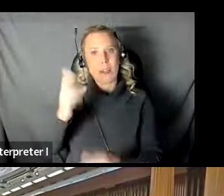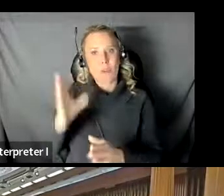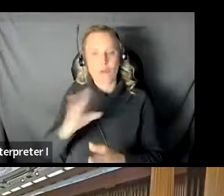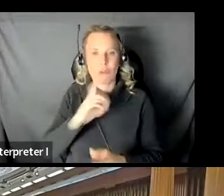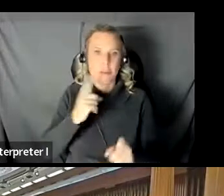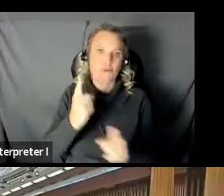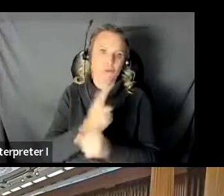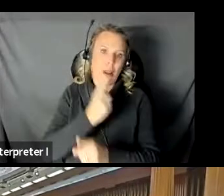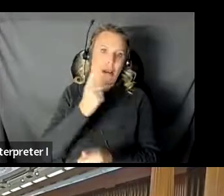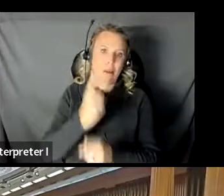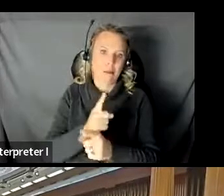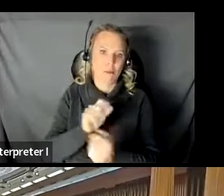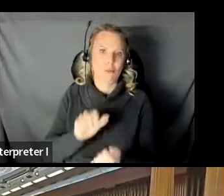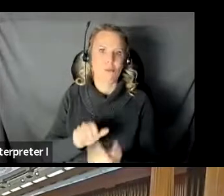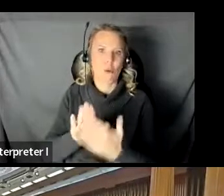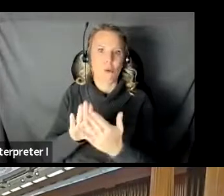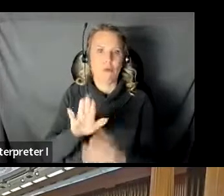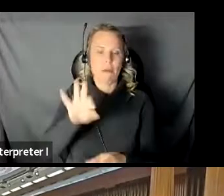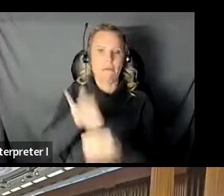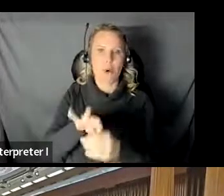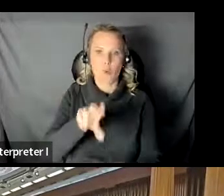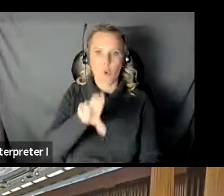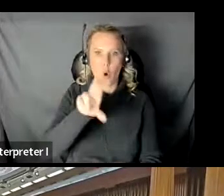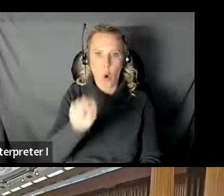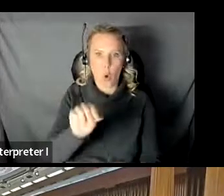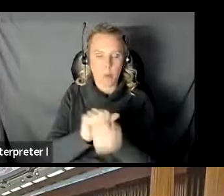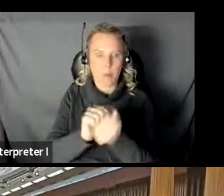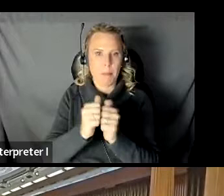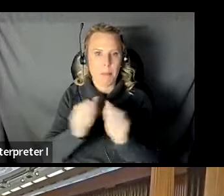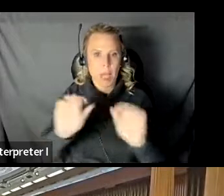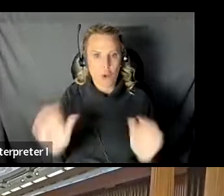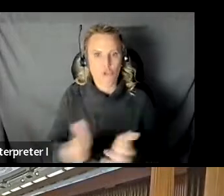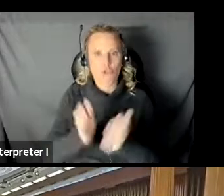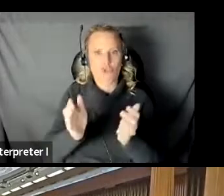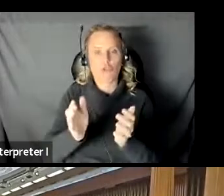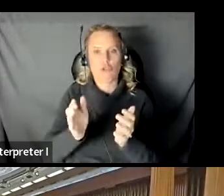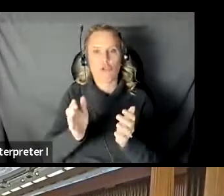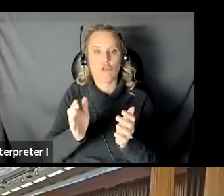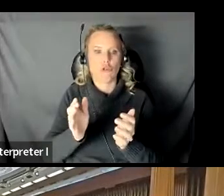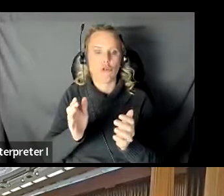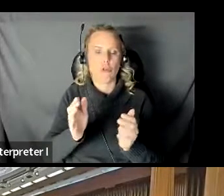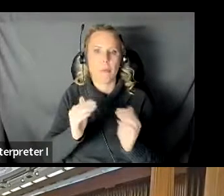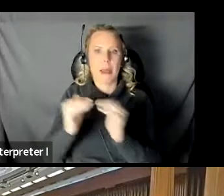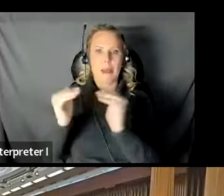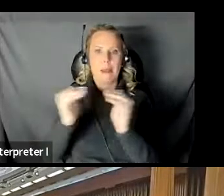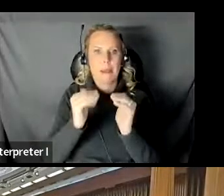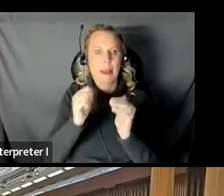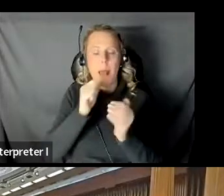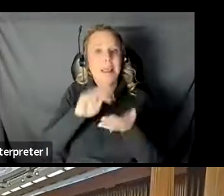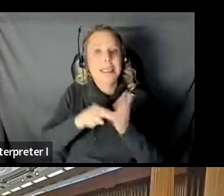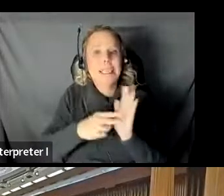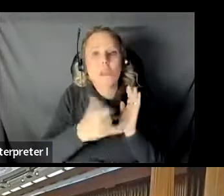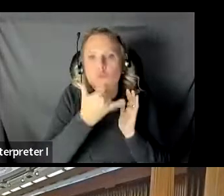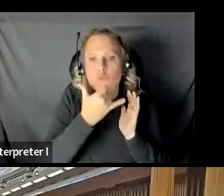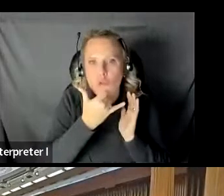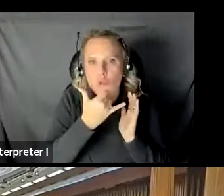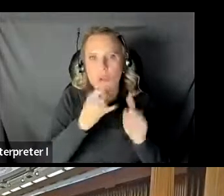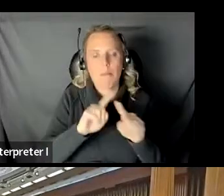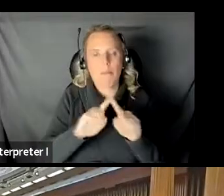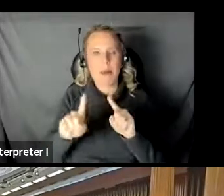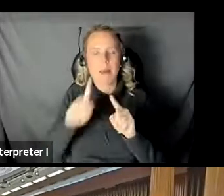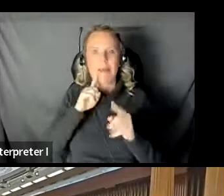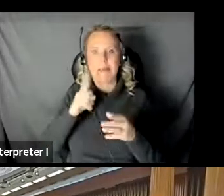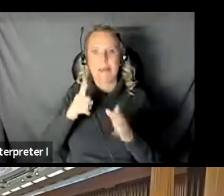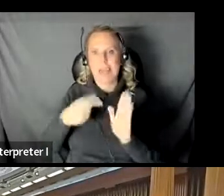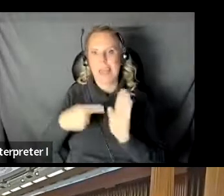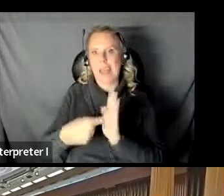approach here. I will vote no to this amendment. I encourage my colleagues to vote no, not because the intent is wrong, but because the